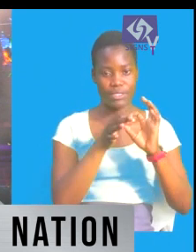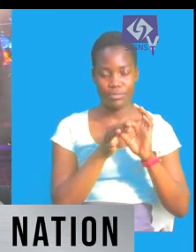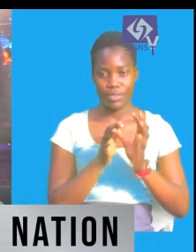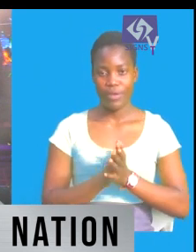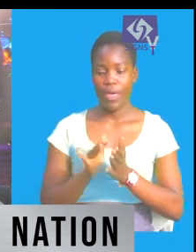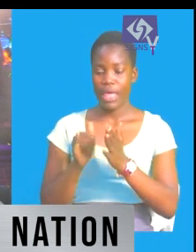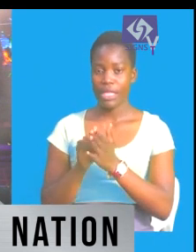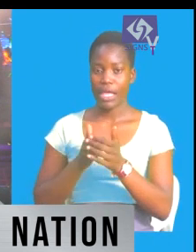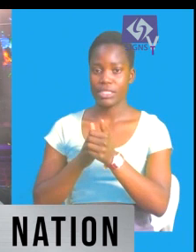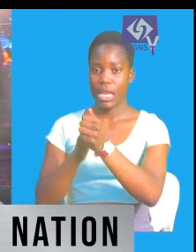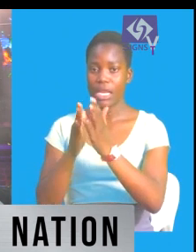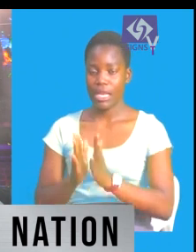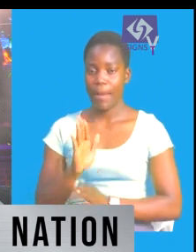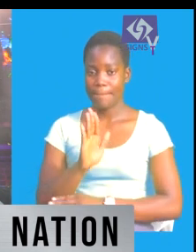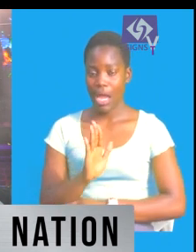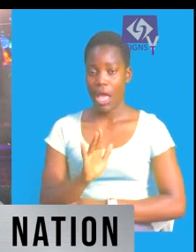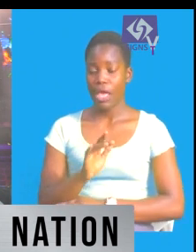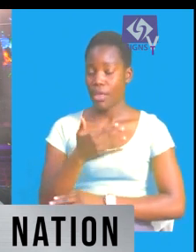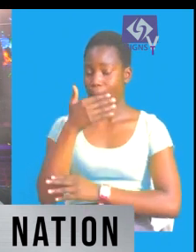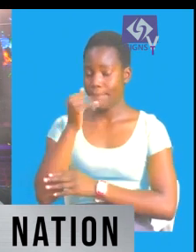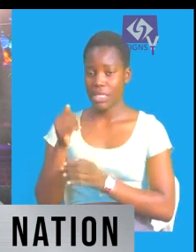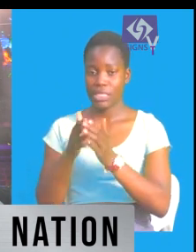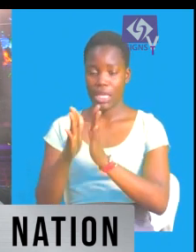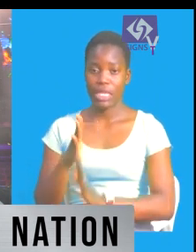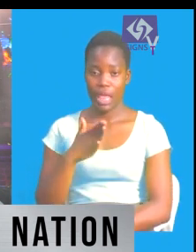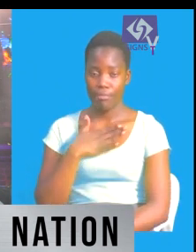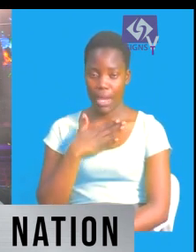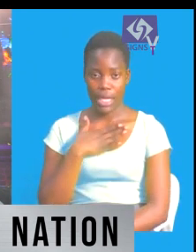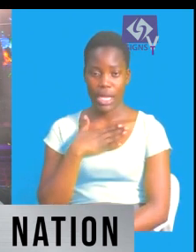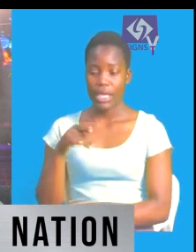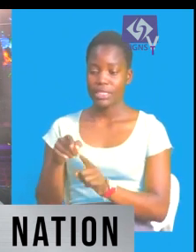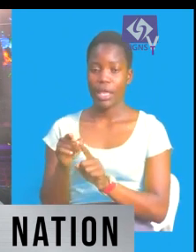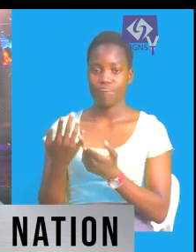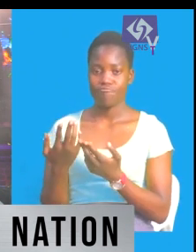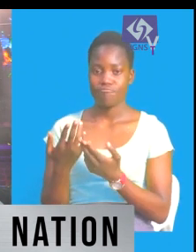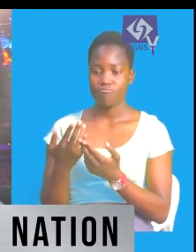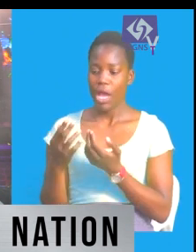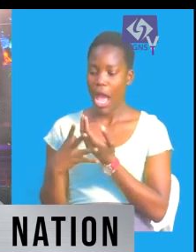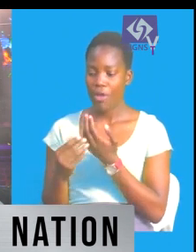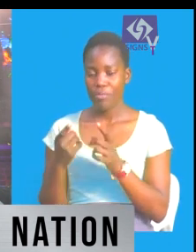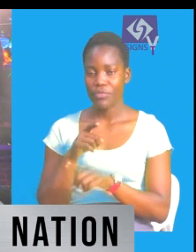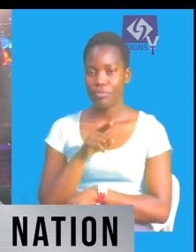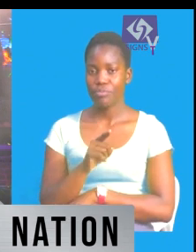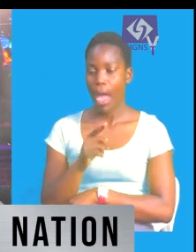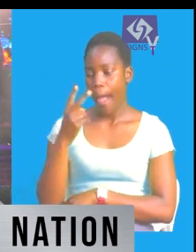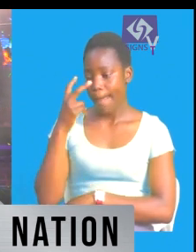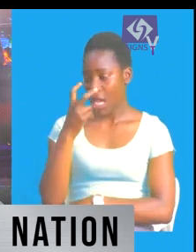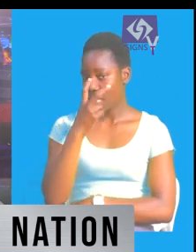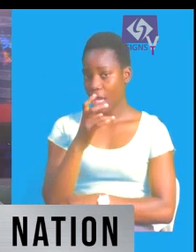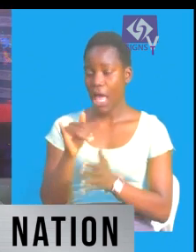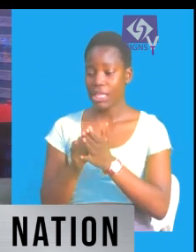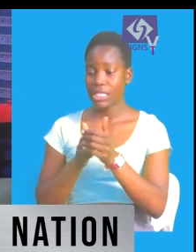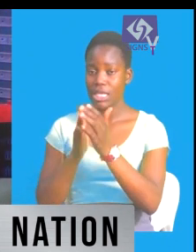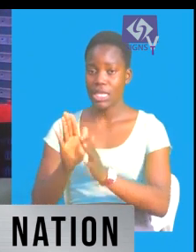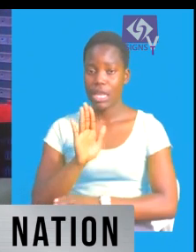That is your chairlady. She's one of my best leaders, by the way. One of my role models. Wow. Martha Karua. That's your